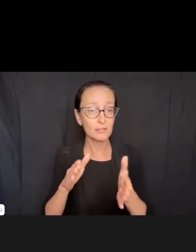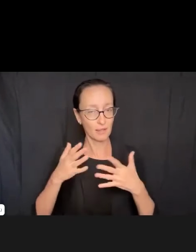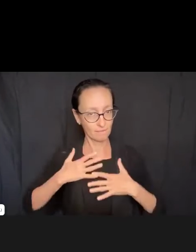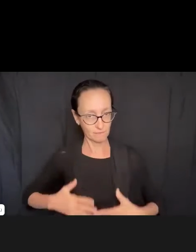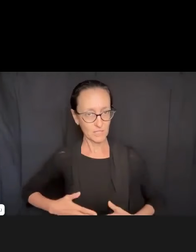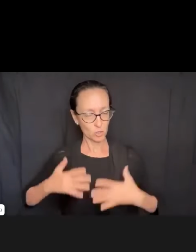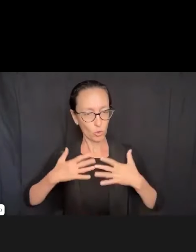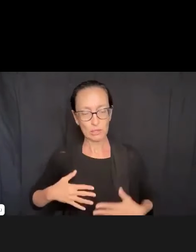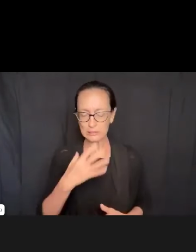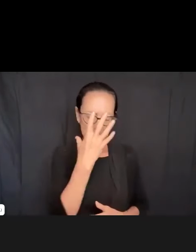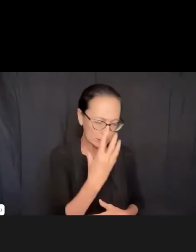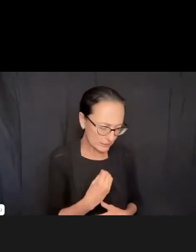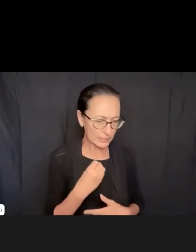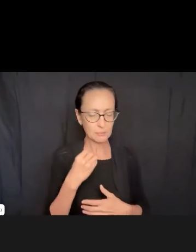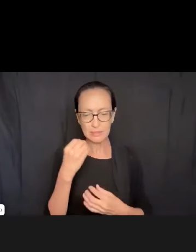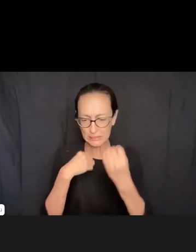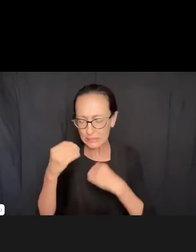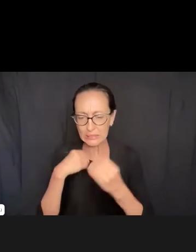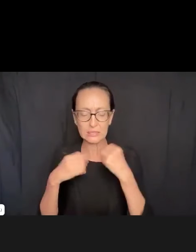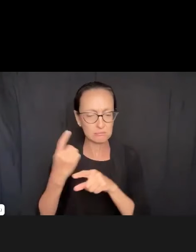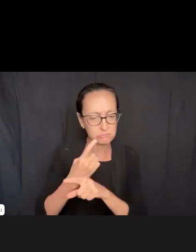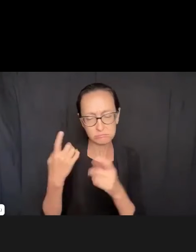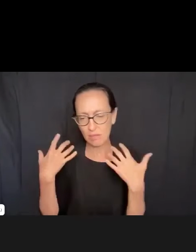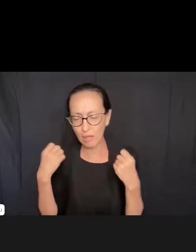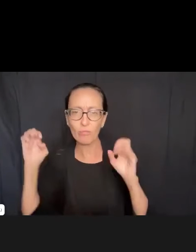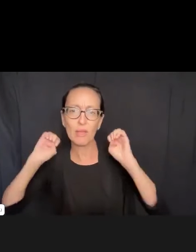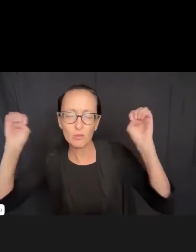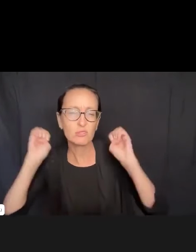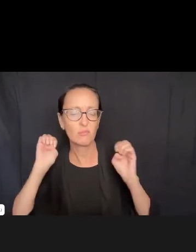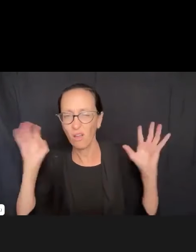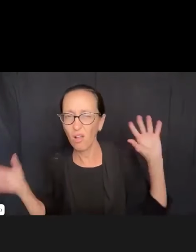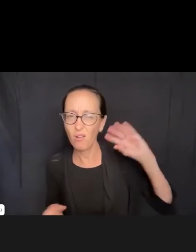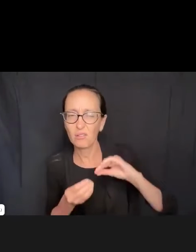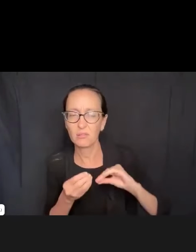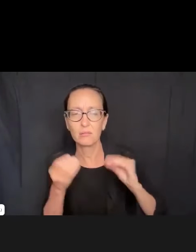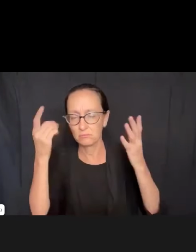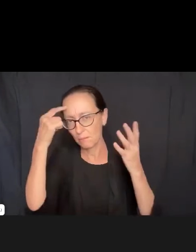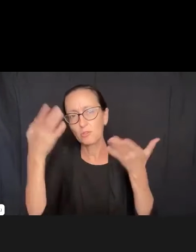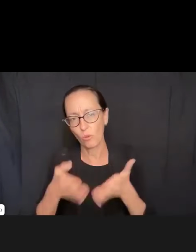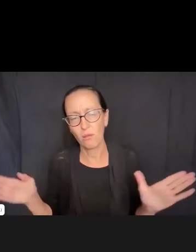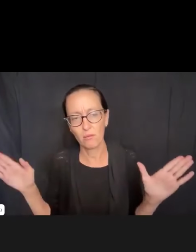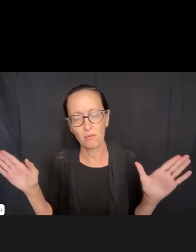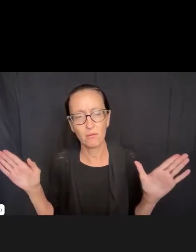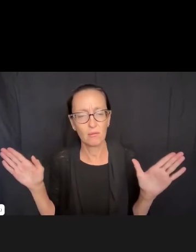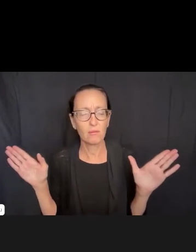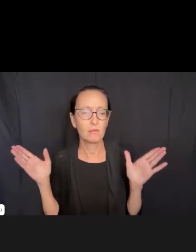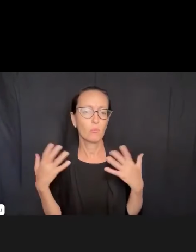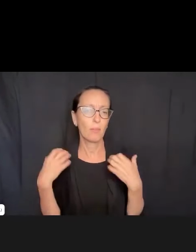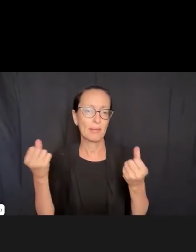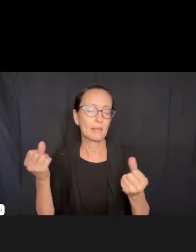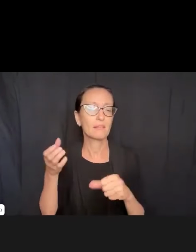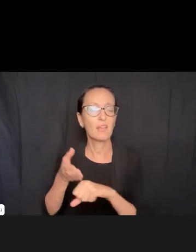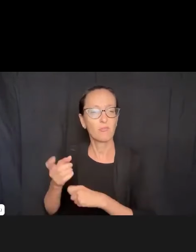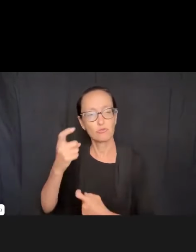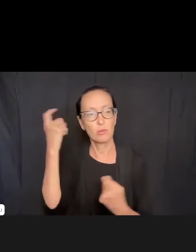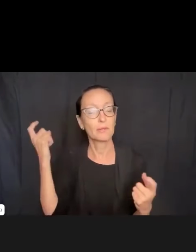your nutrition, your exercise. We know can help your overall mental health well-being in the aftermath of trauma. These